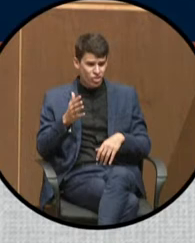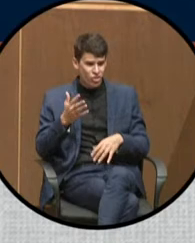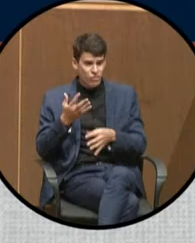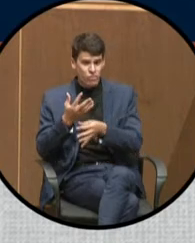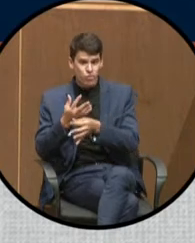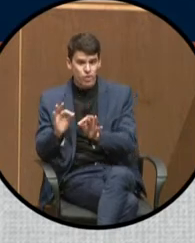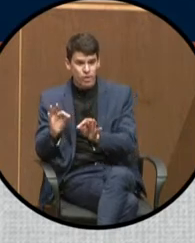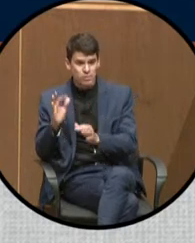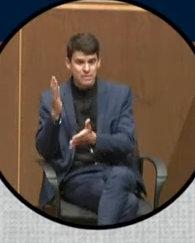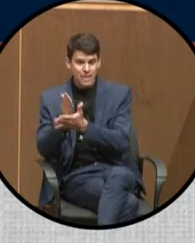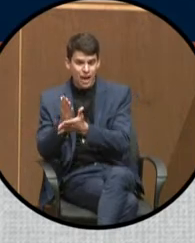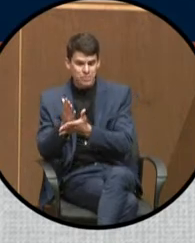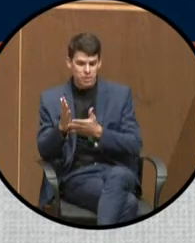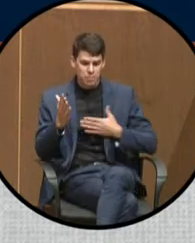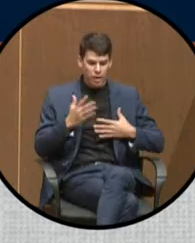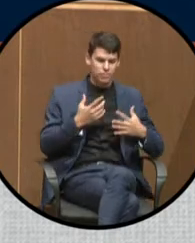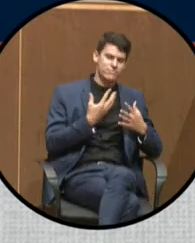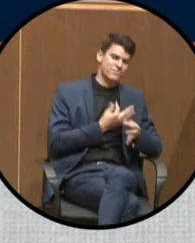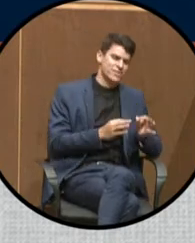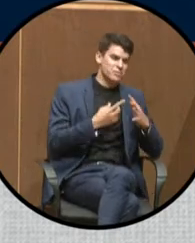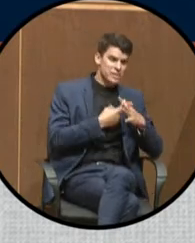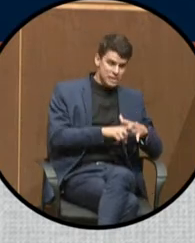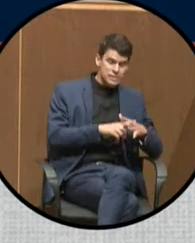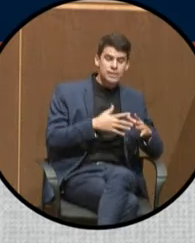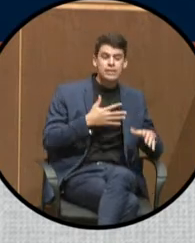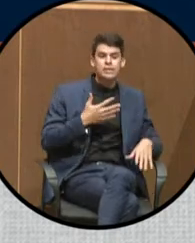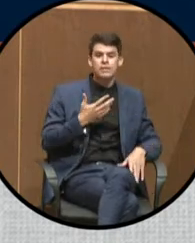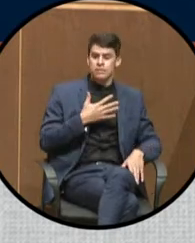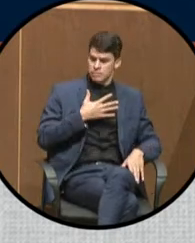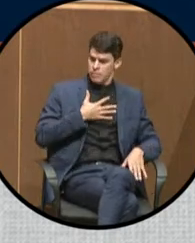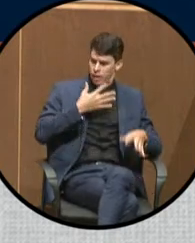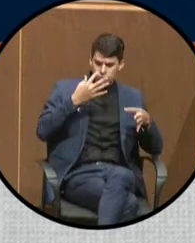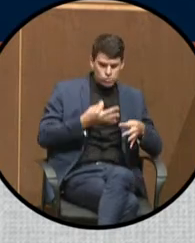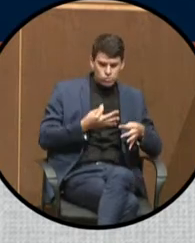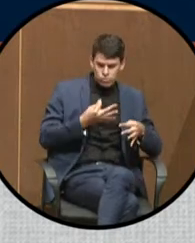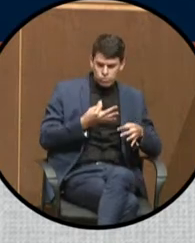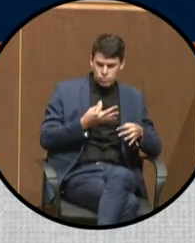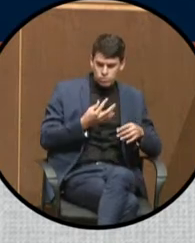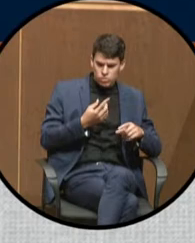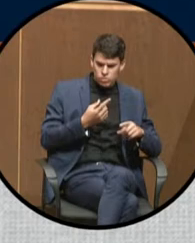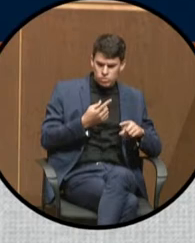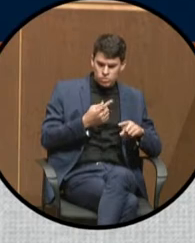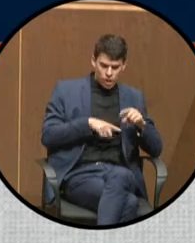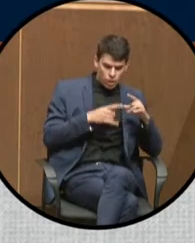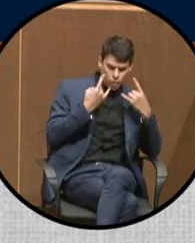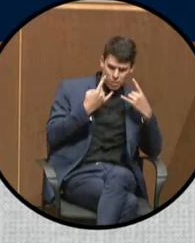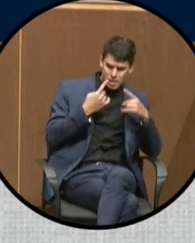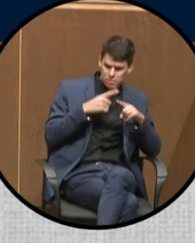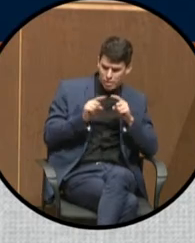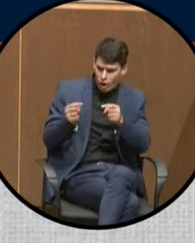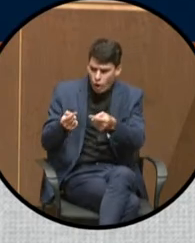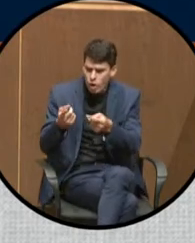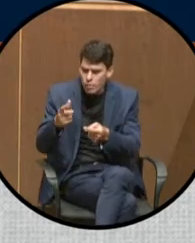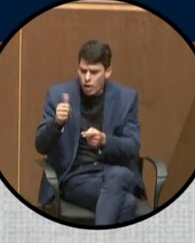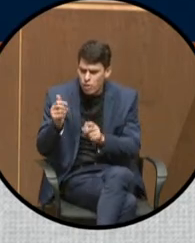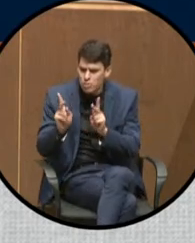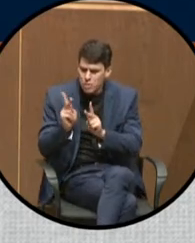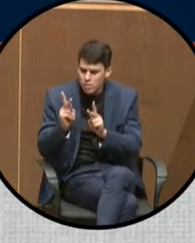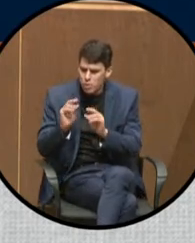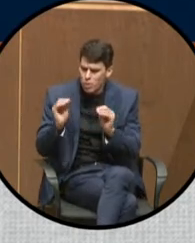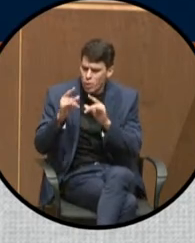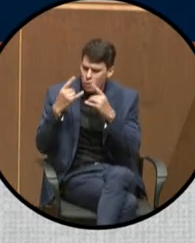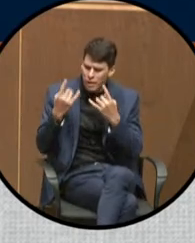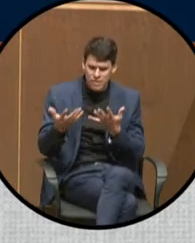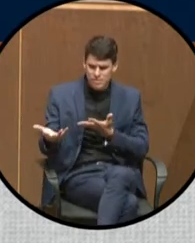mine begins. The personal choice to not wear a mask can harm those who choose to wear one, therefore no